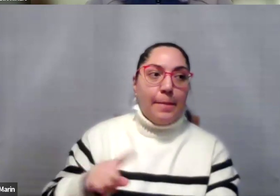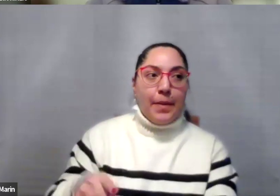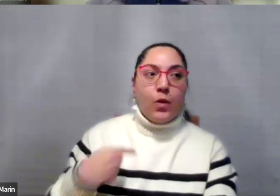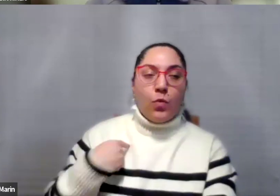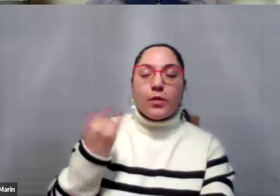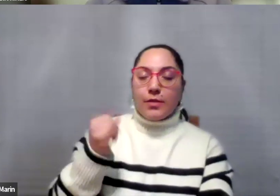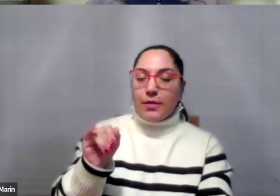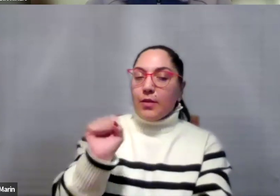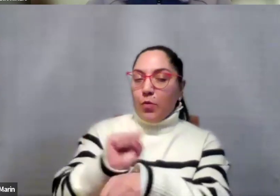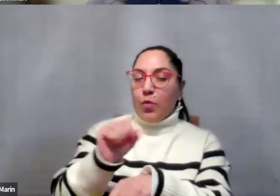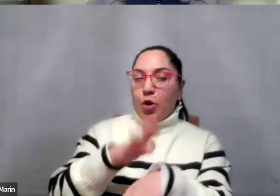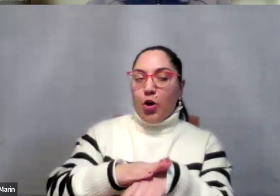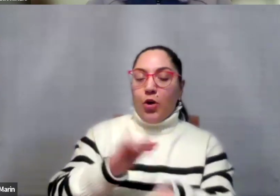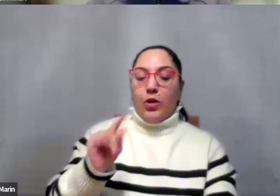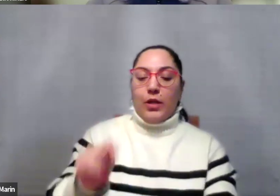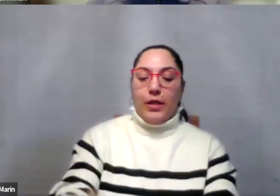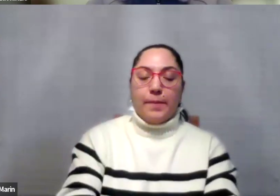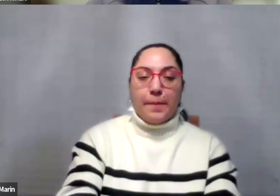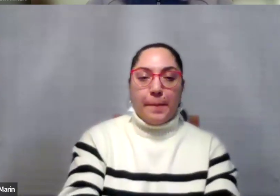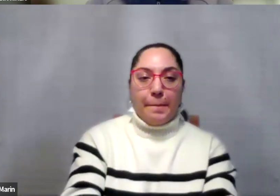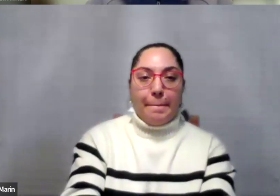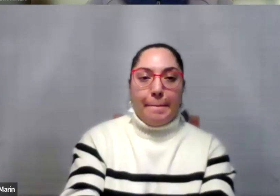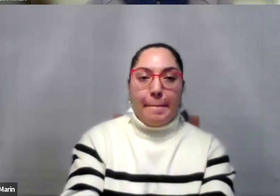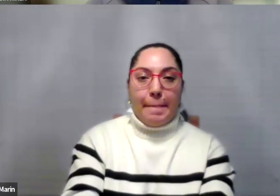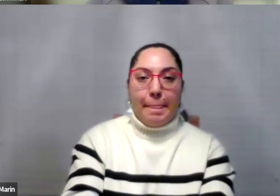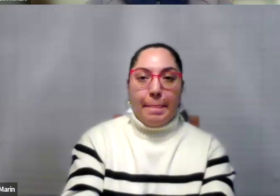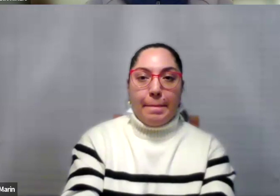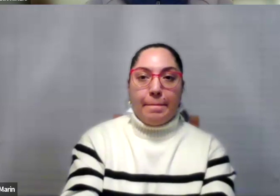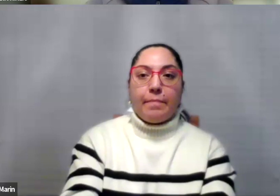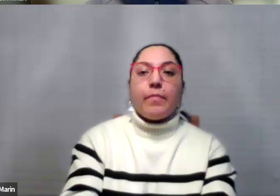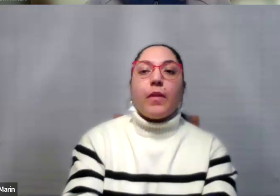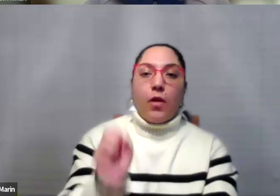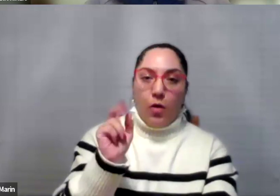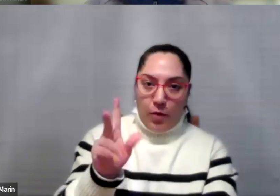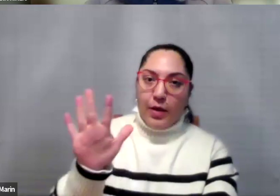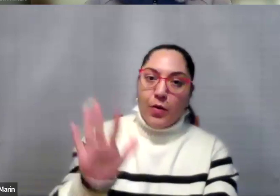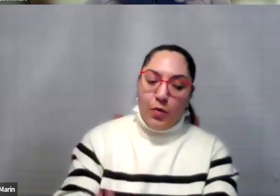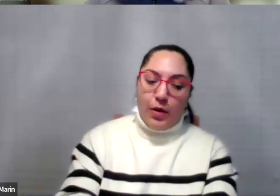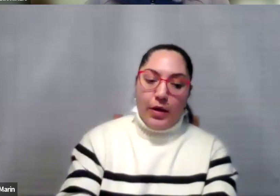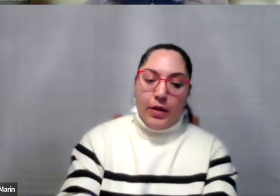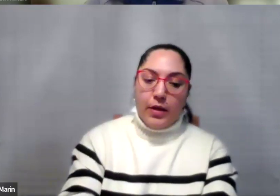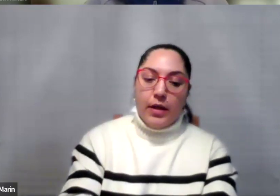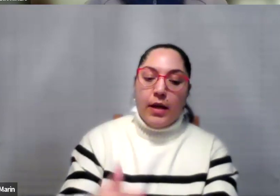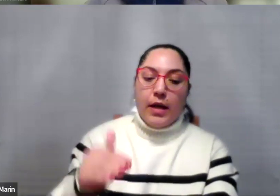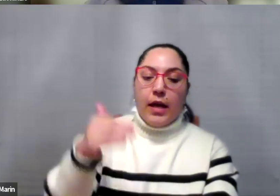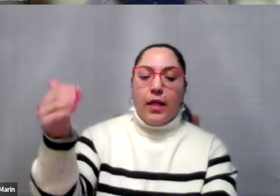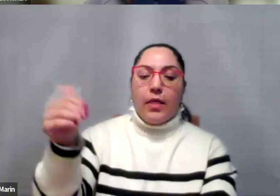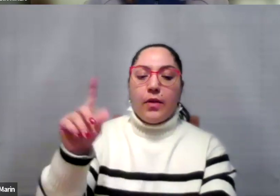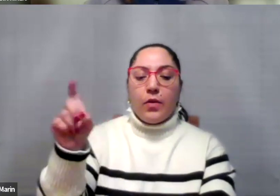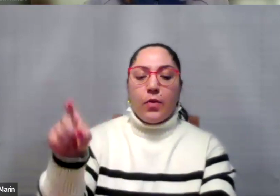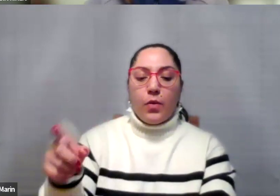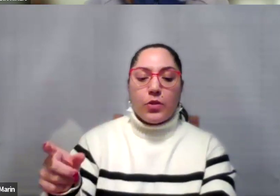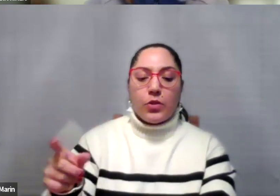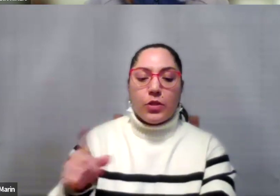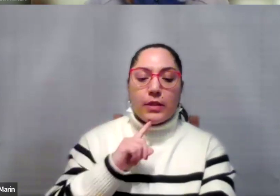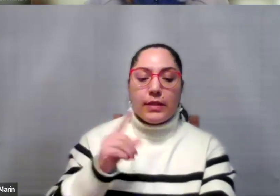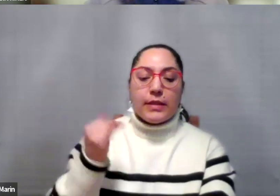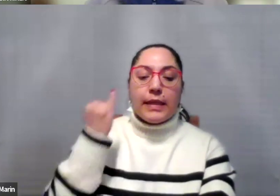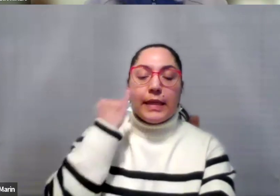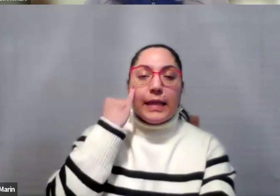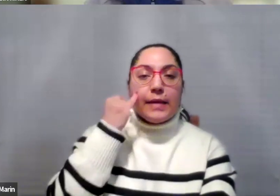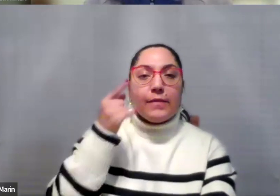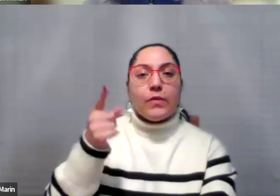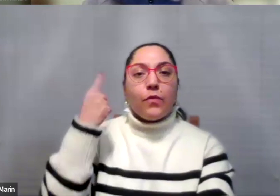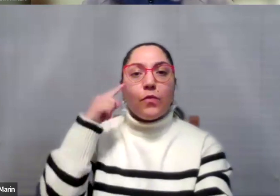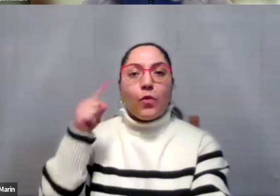there is other clinics that can serve him. Okay, great. And then this is a question for you, Sean. If the services are for crisis,